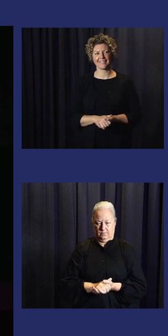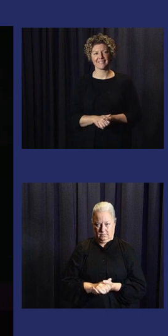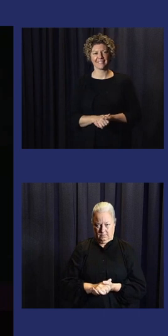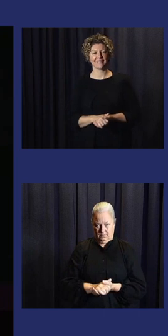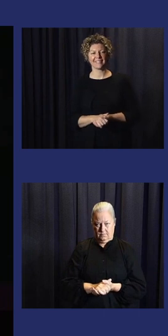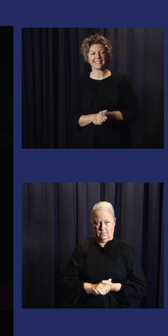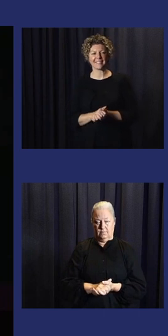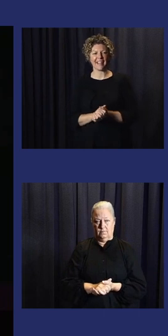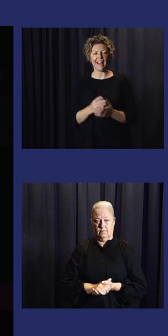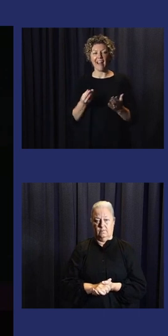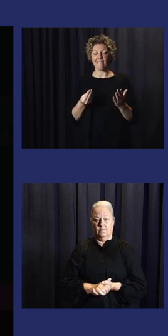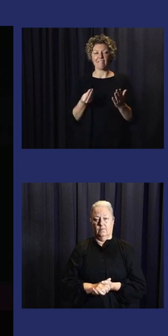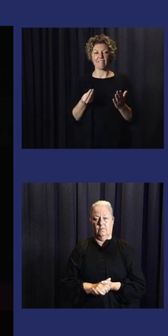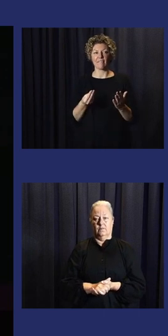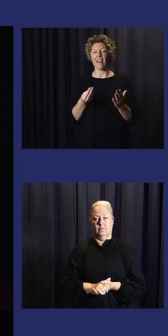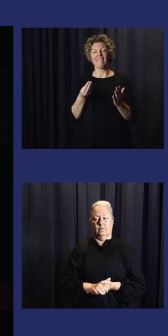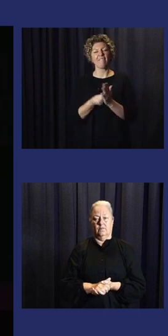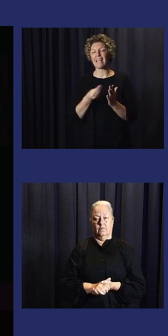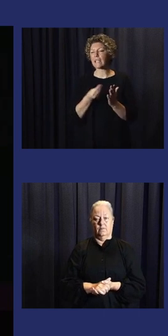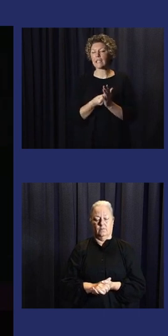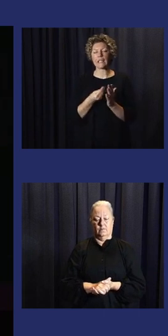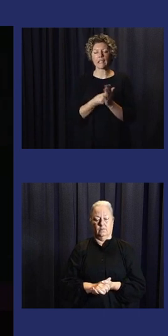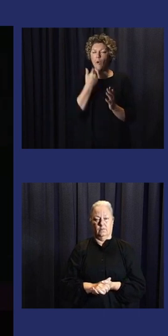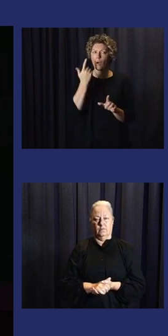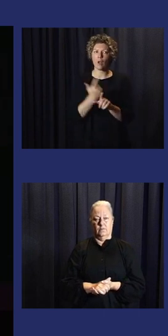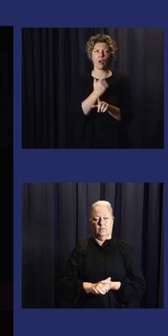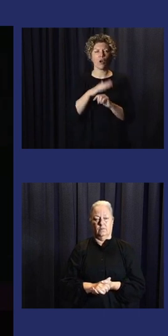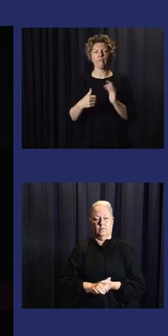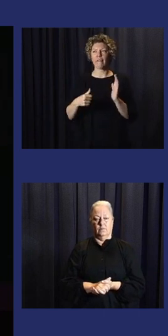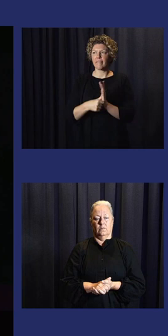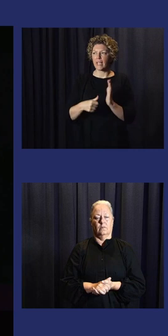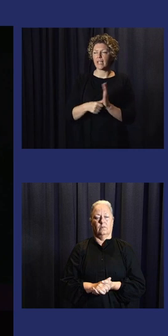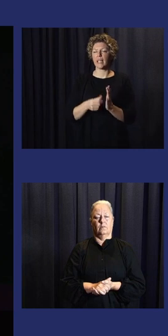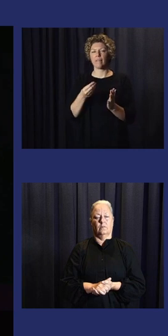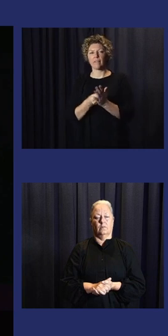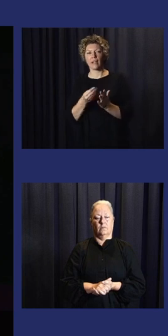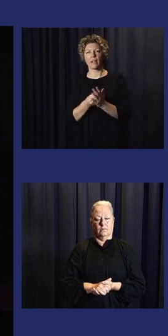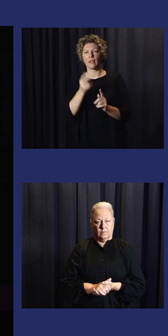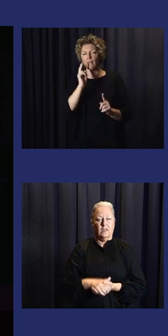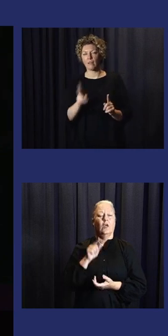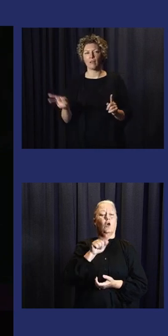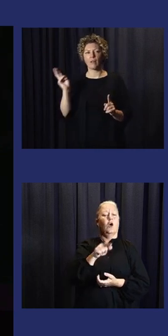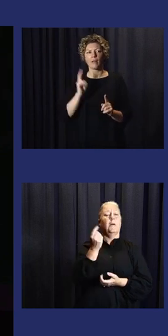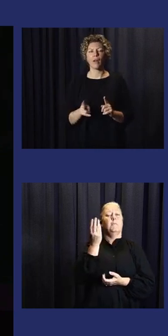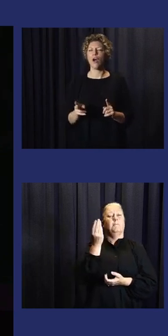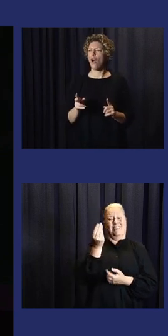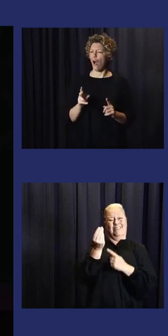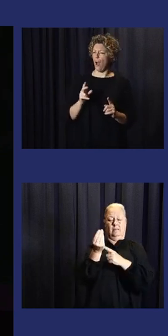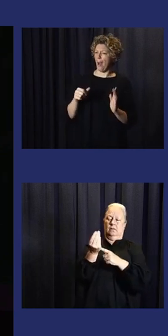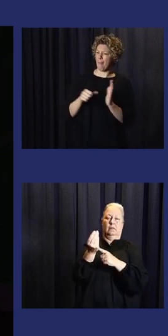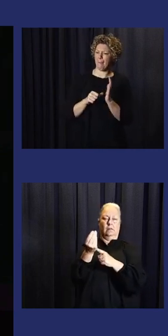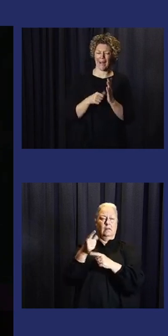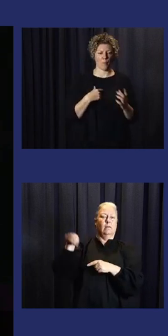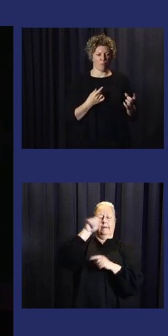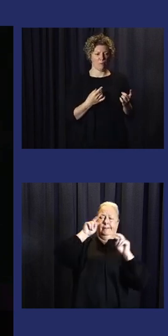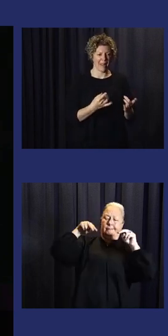Funding is always the elephant in the room. Localized approach to disaster preparedness are often tied to government funding